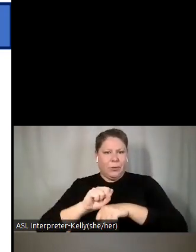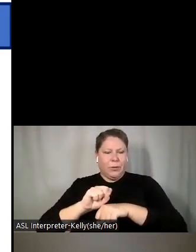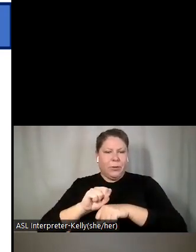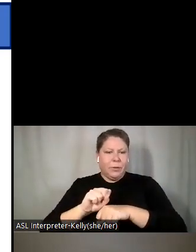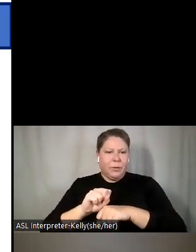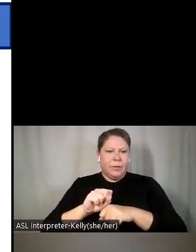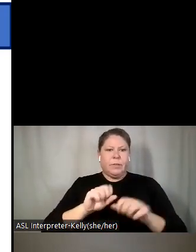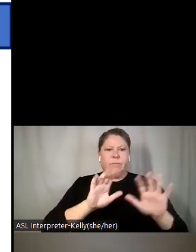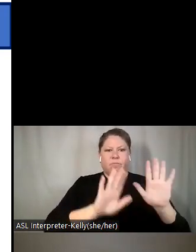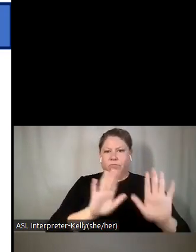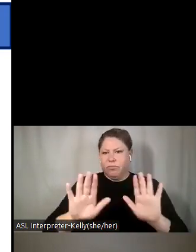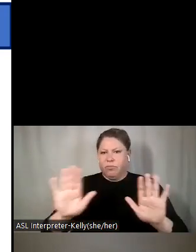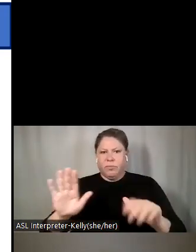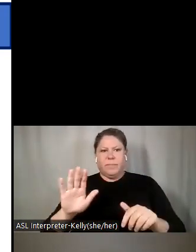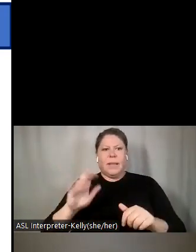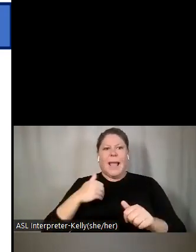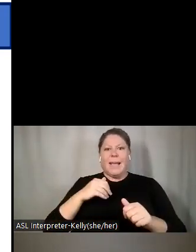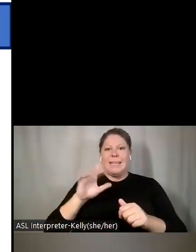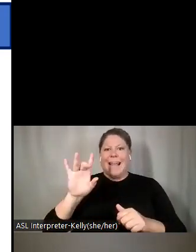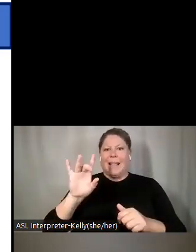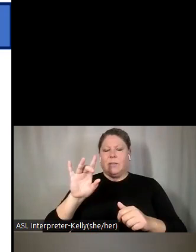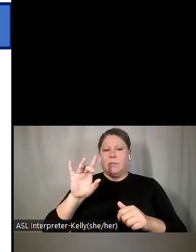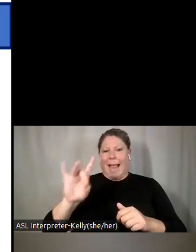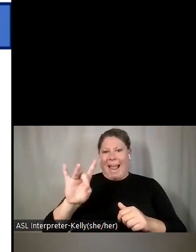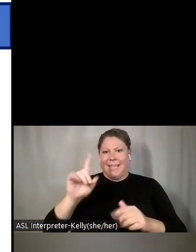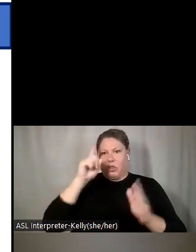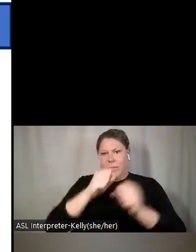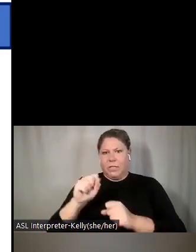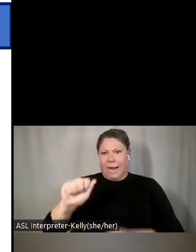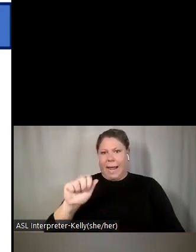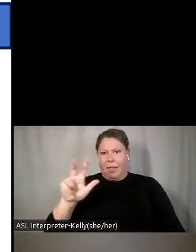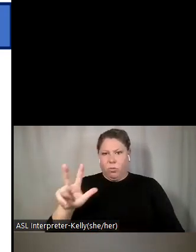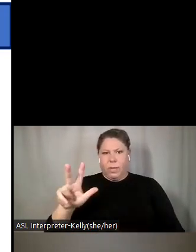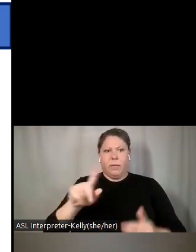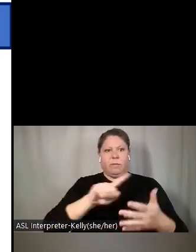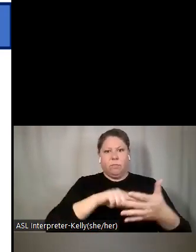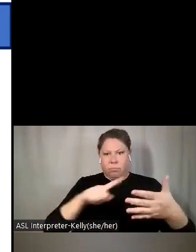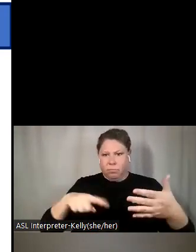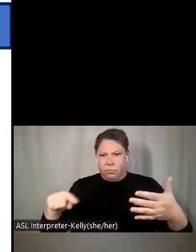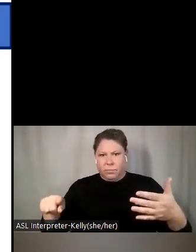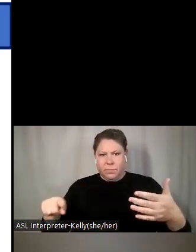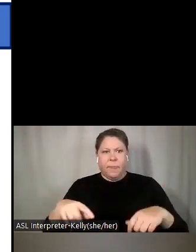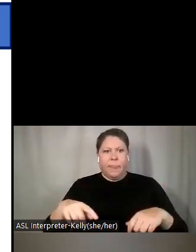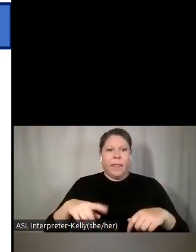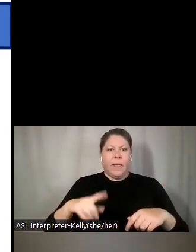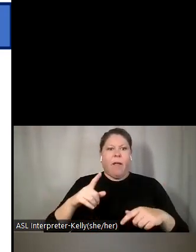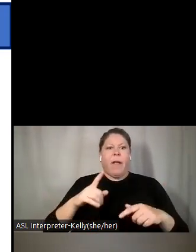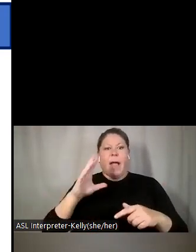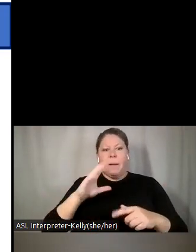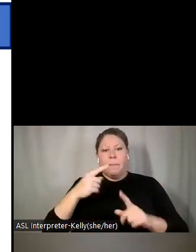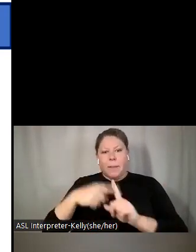our strategic A3s. It incorporates the element of linked checking. So using